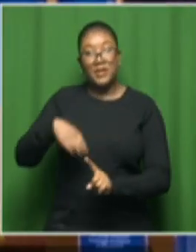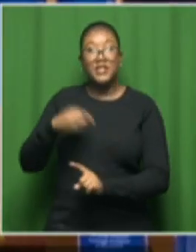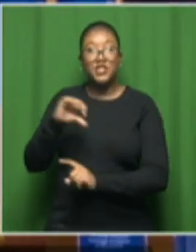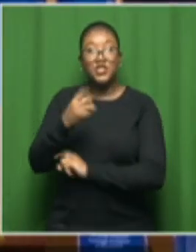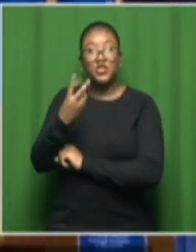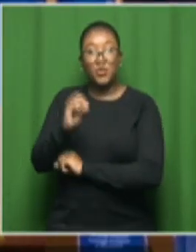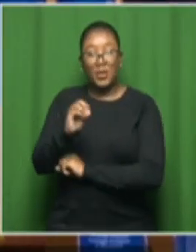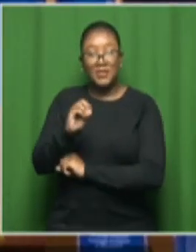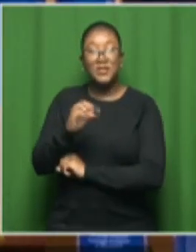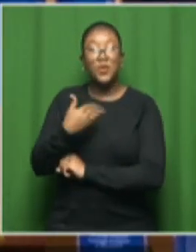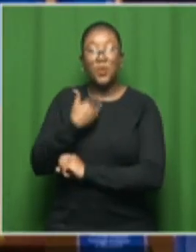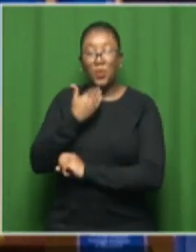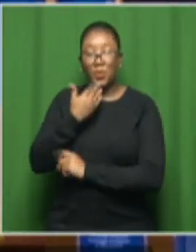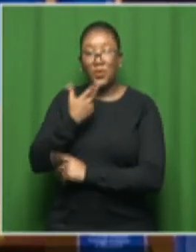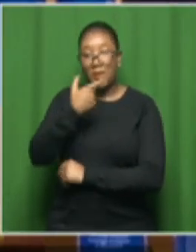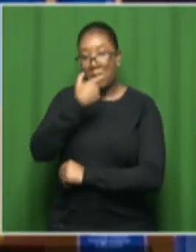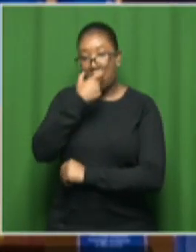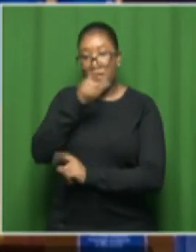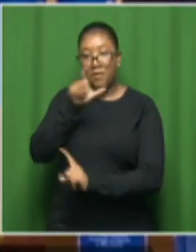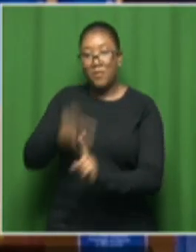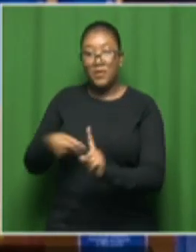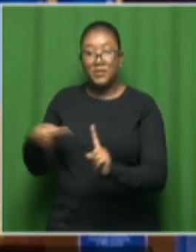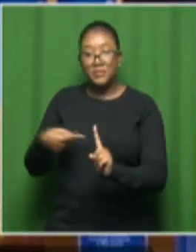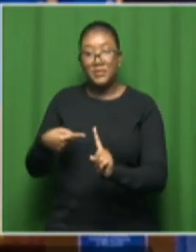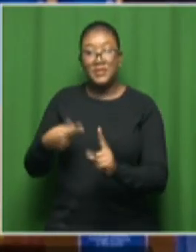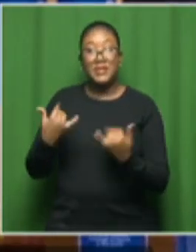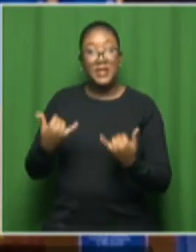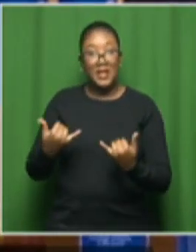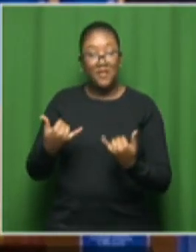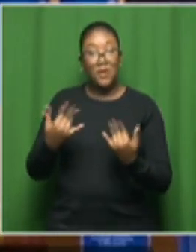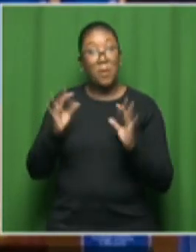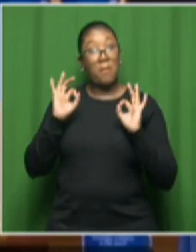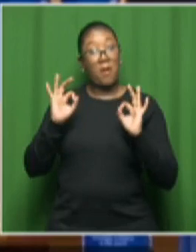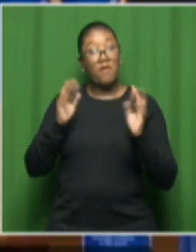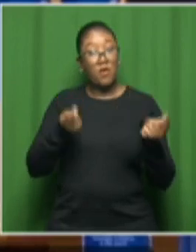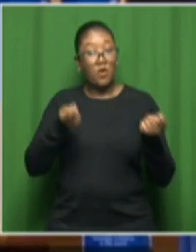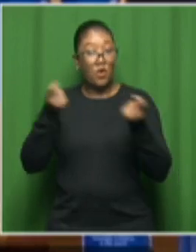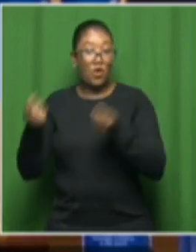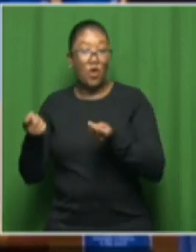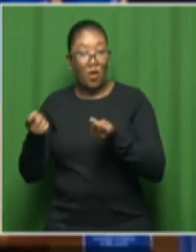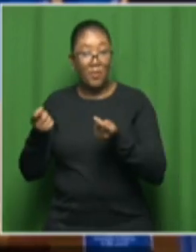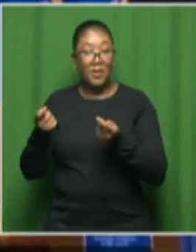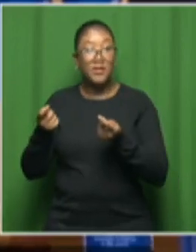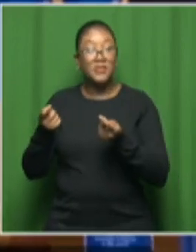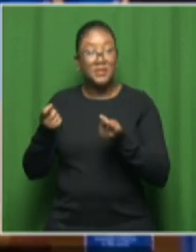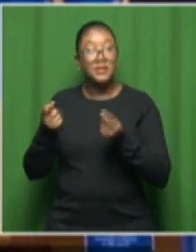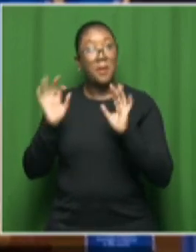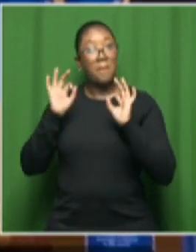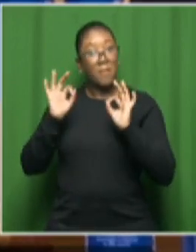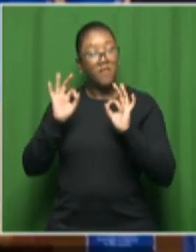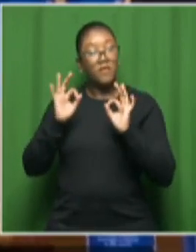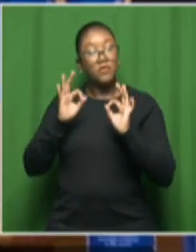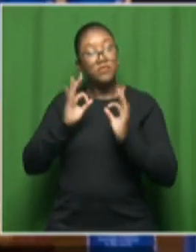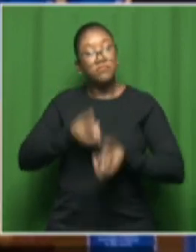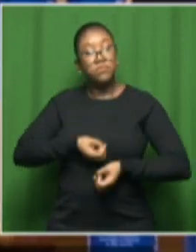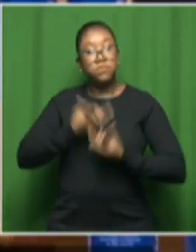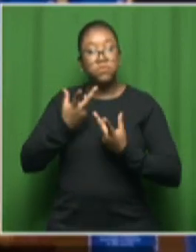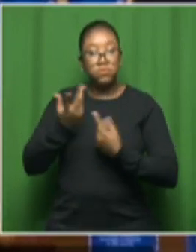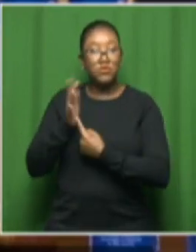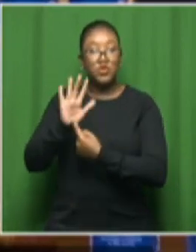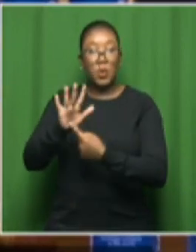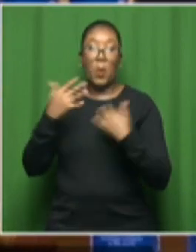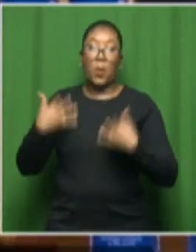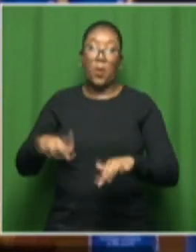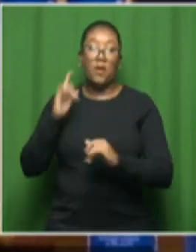President Ramaphosa. This is not a common handover of the presidency, as it is a concrete expression of the